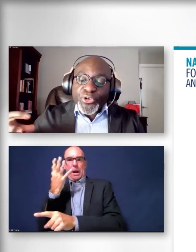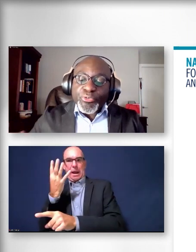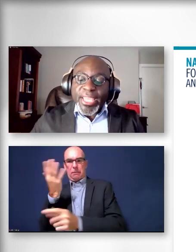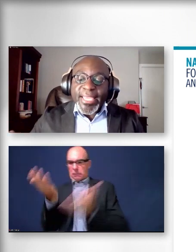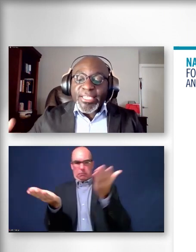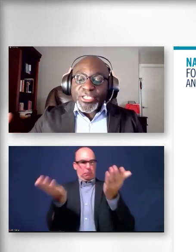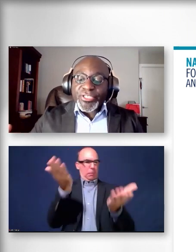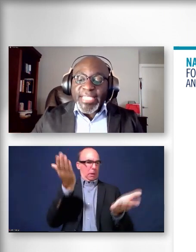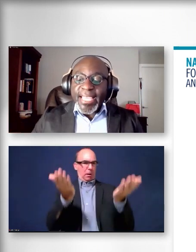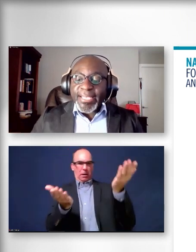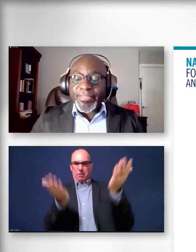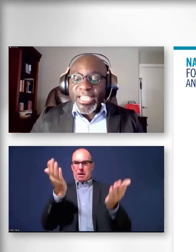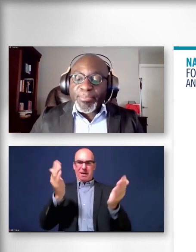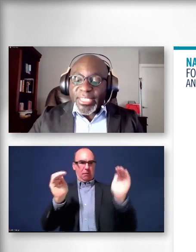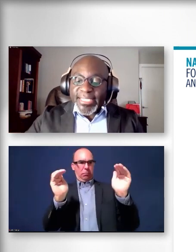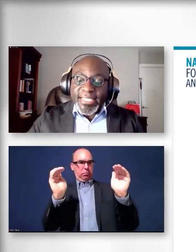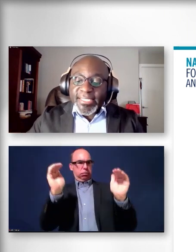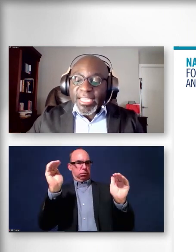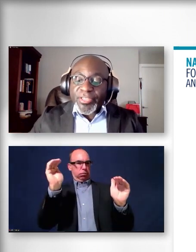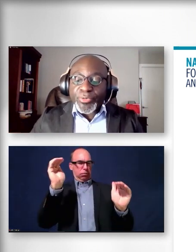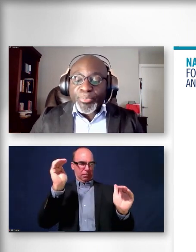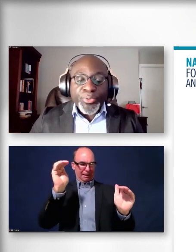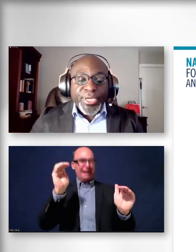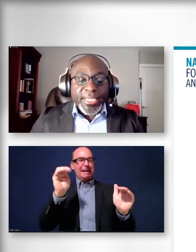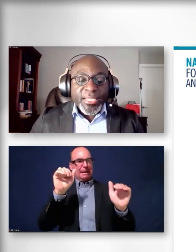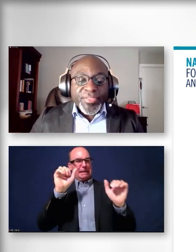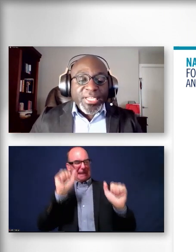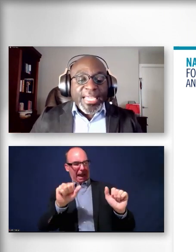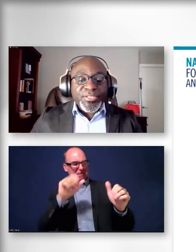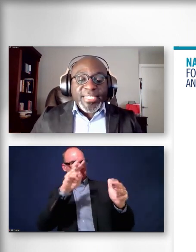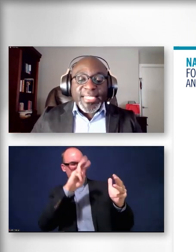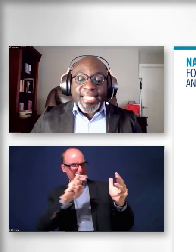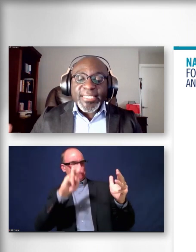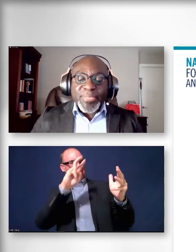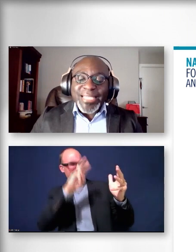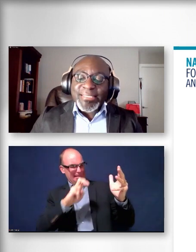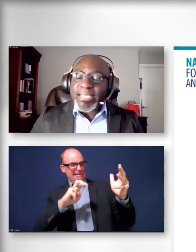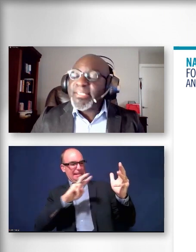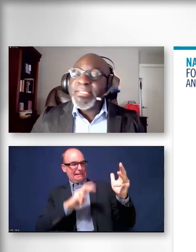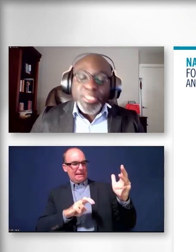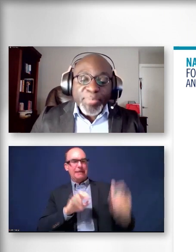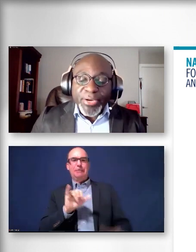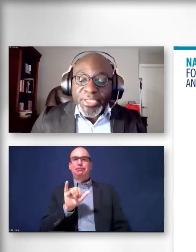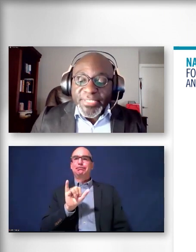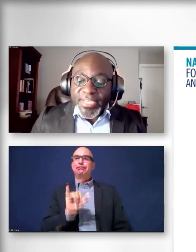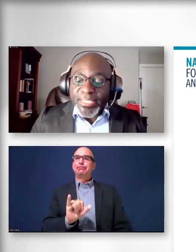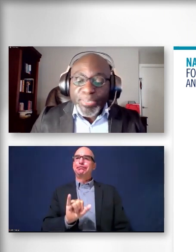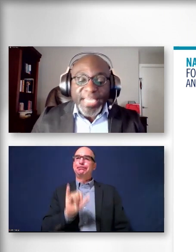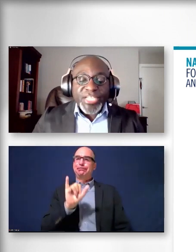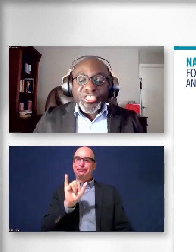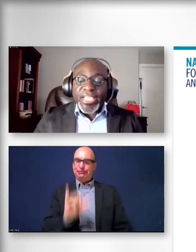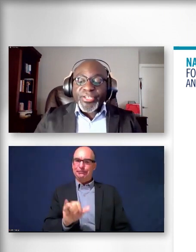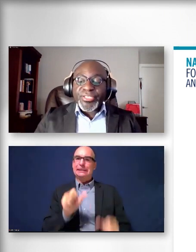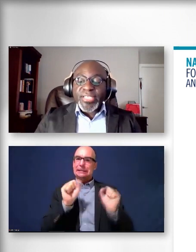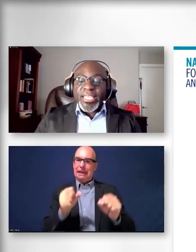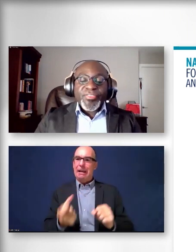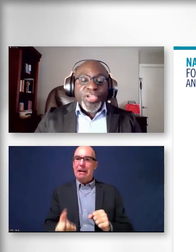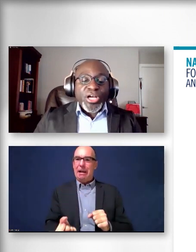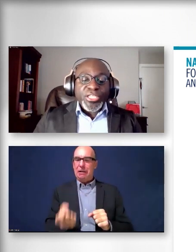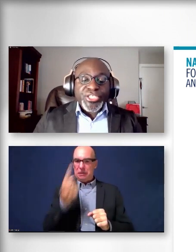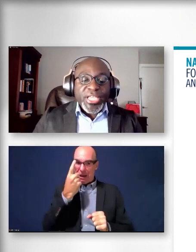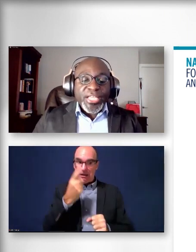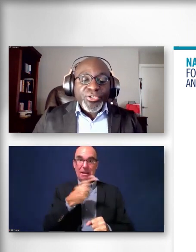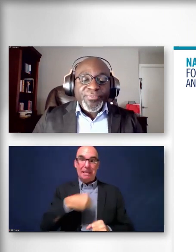more granular data that can be teased out of the report that allows us to get some insights into the barriers facing Black educators